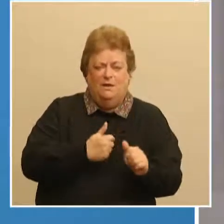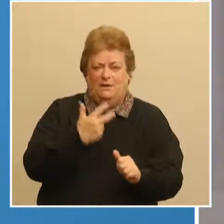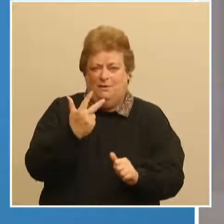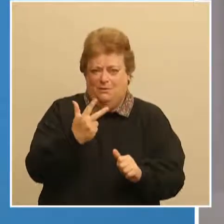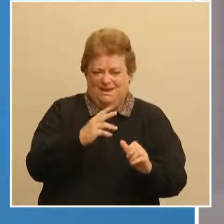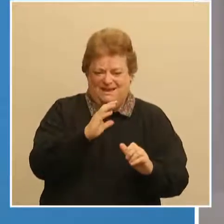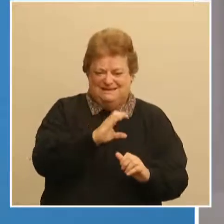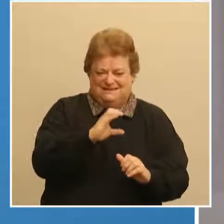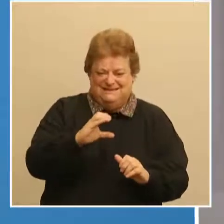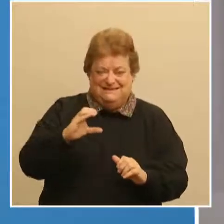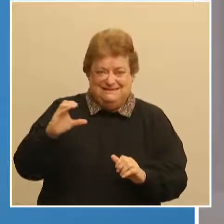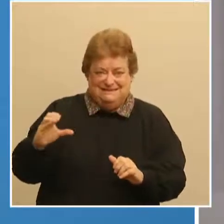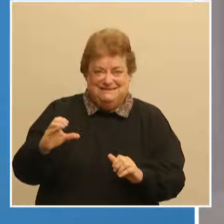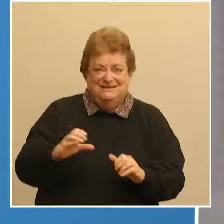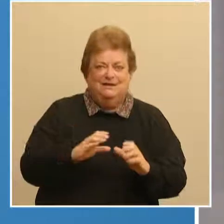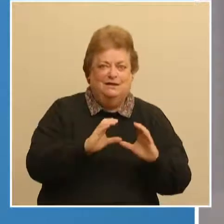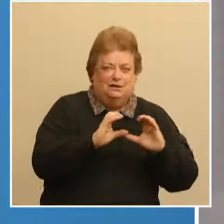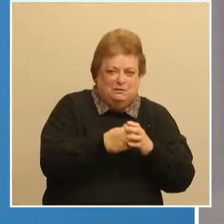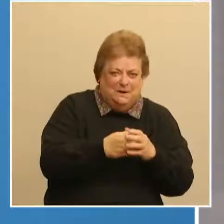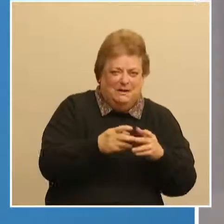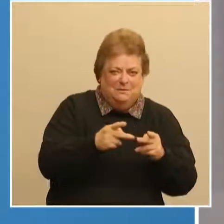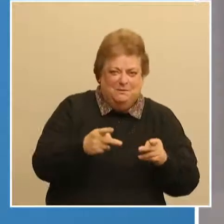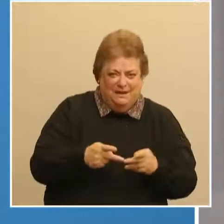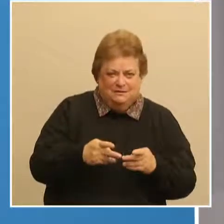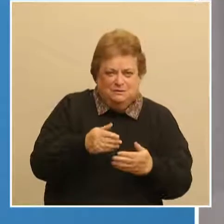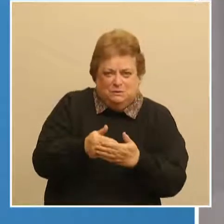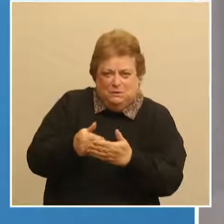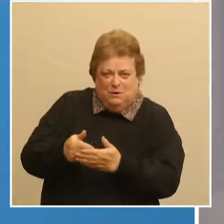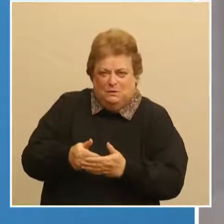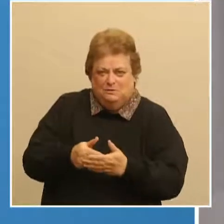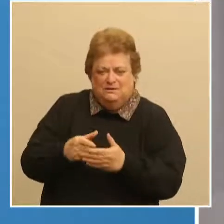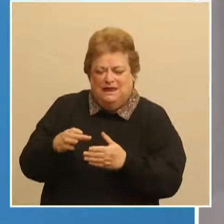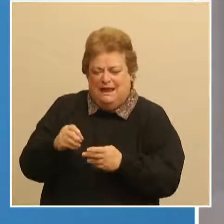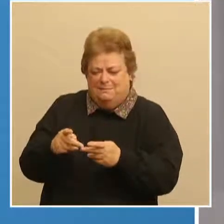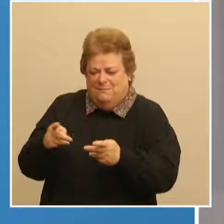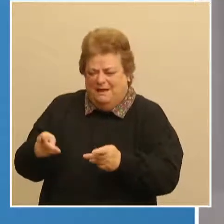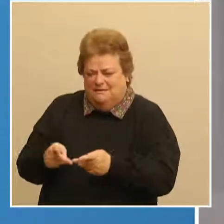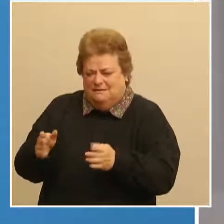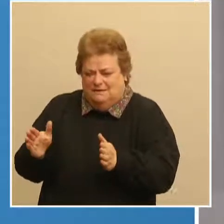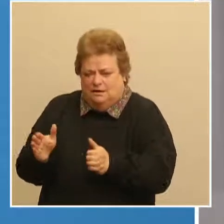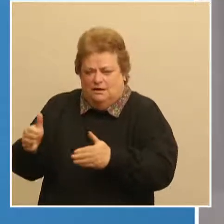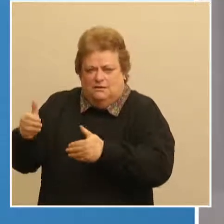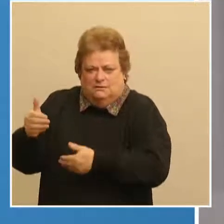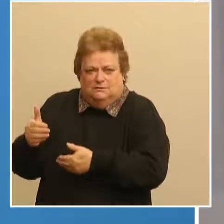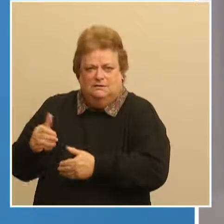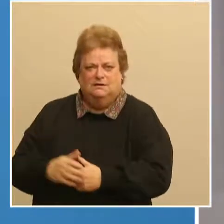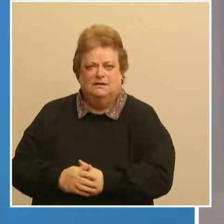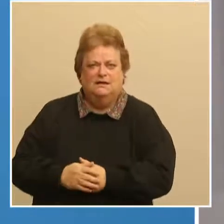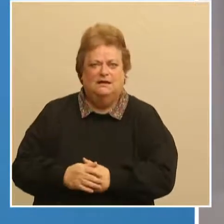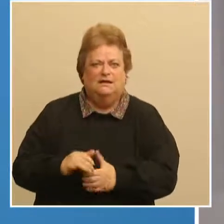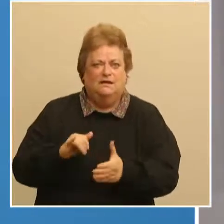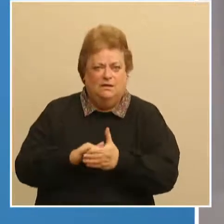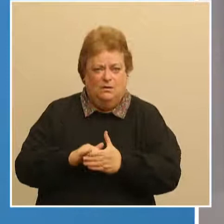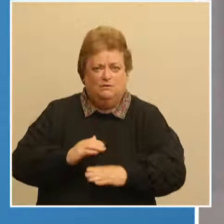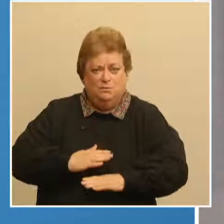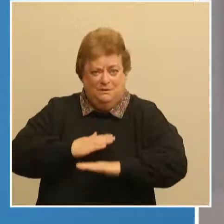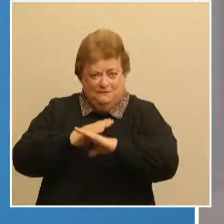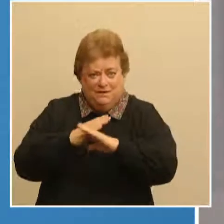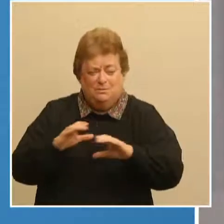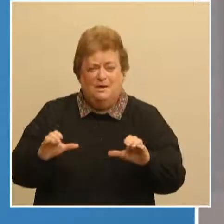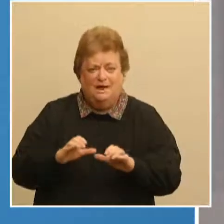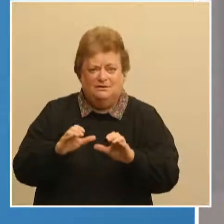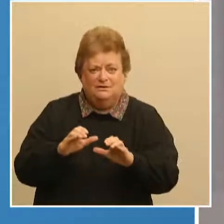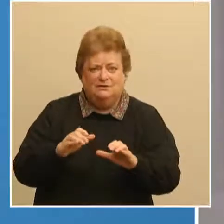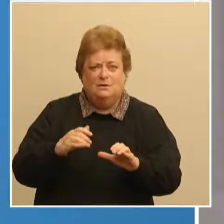crowded places, close contact, and confined spaces. These individual preventative actions, combined with our decisions at the